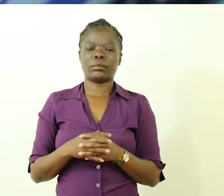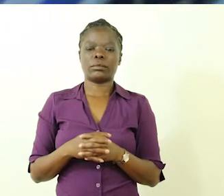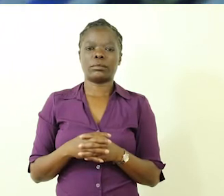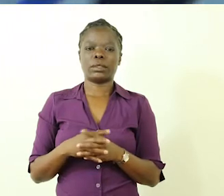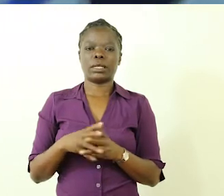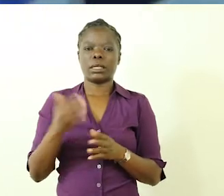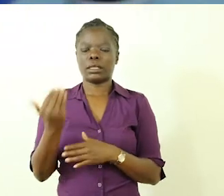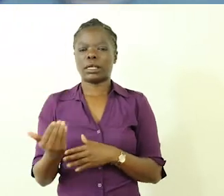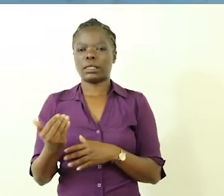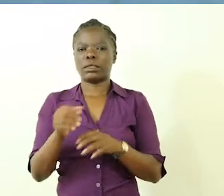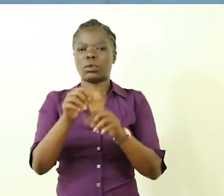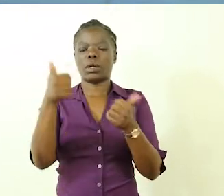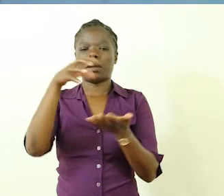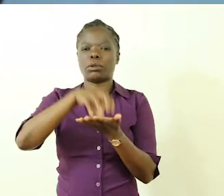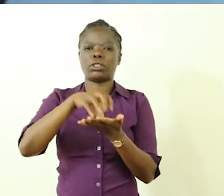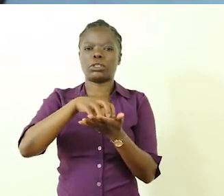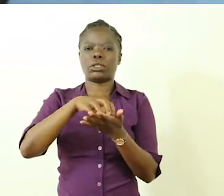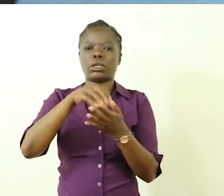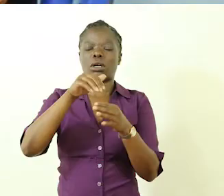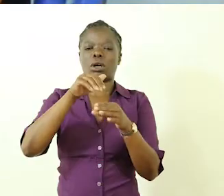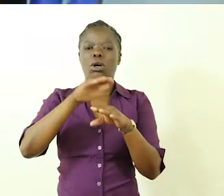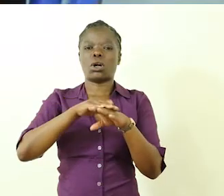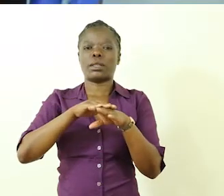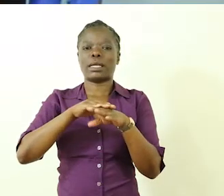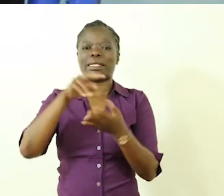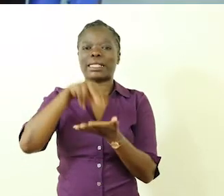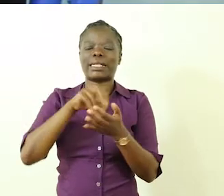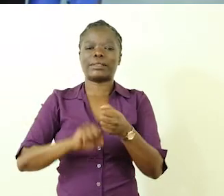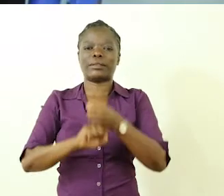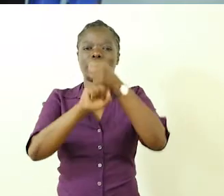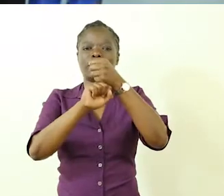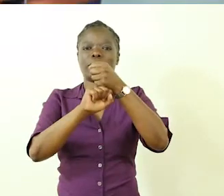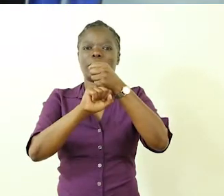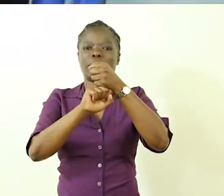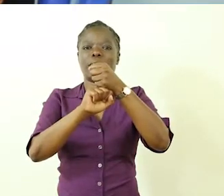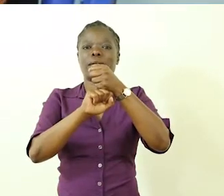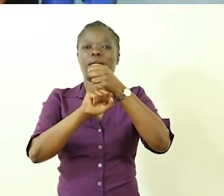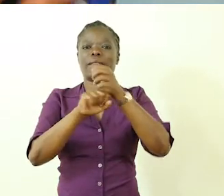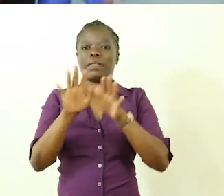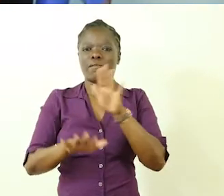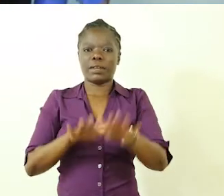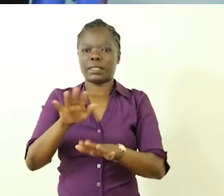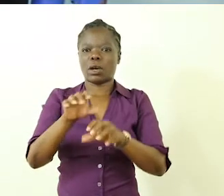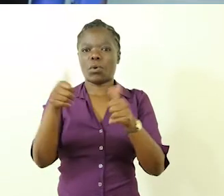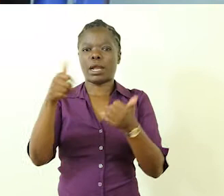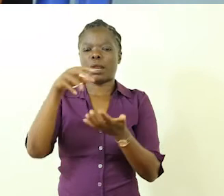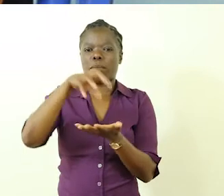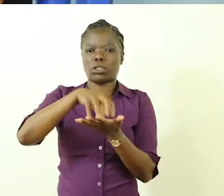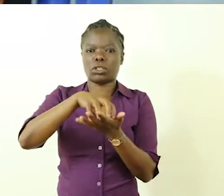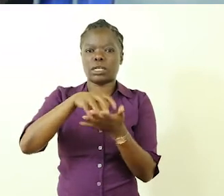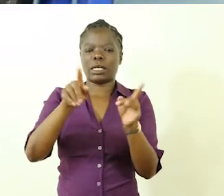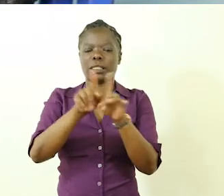So the baby is well positioned on the standing aid. The feet are well positioned. He's